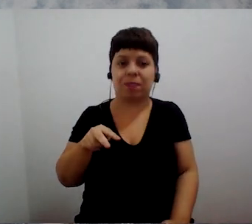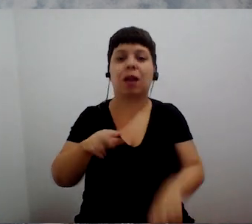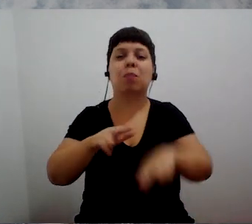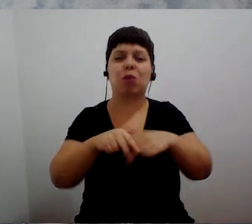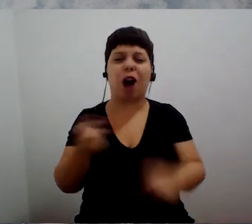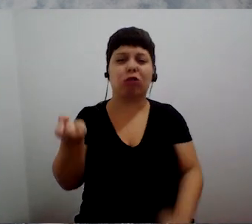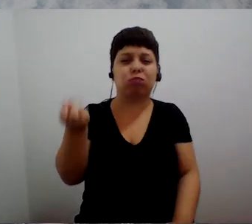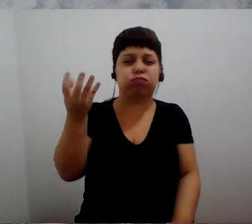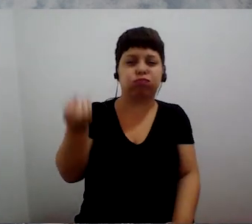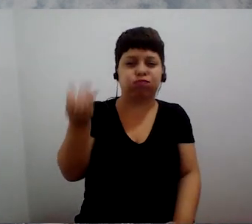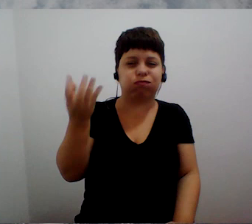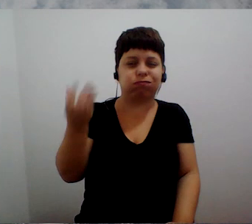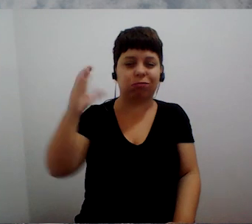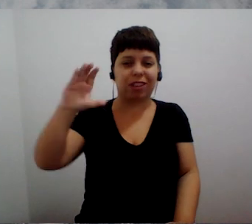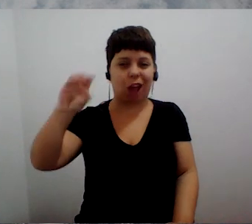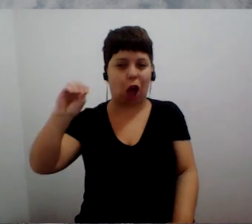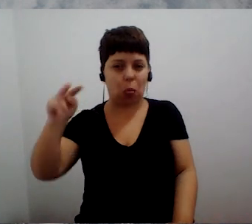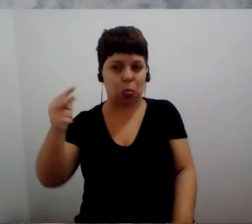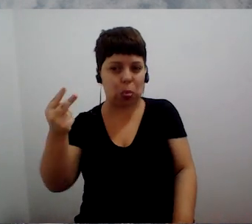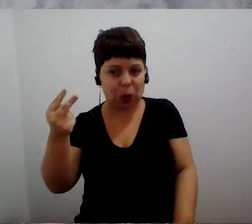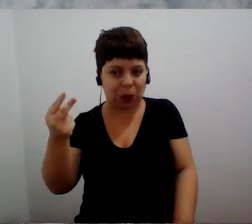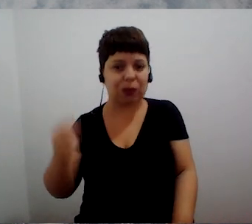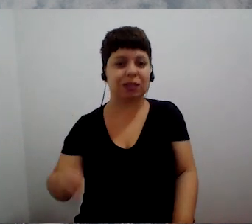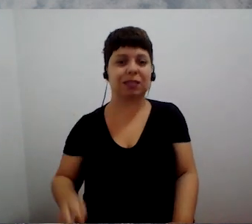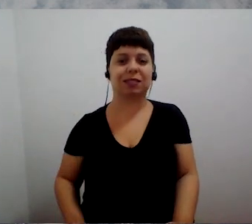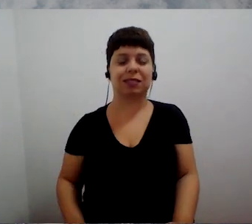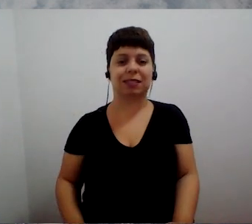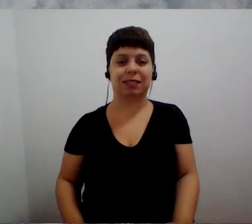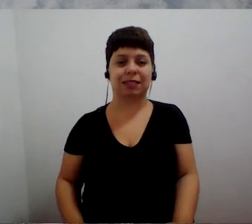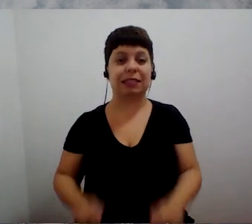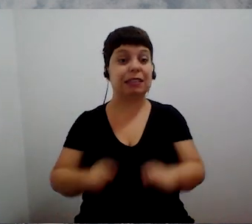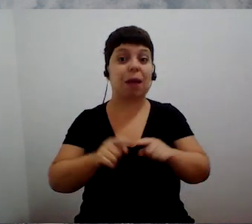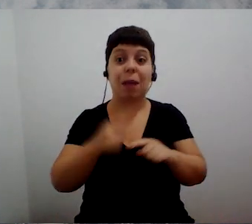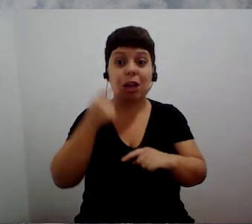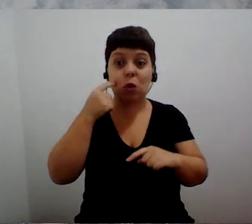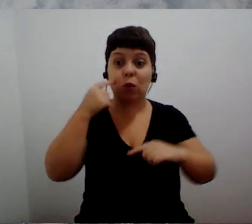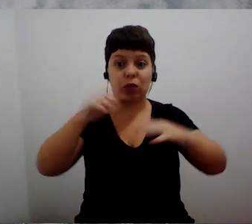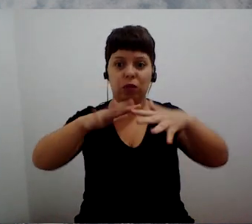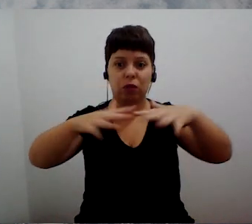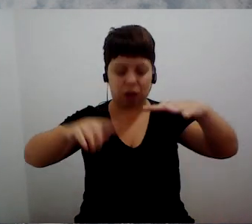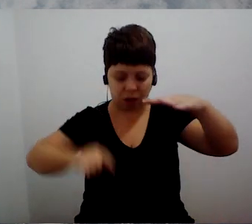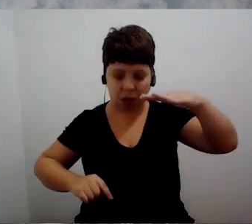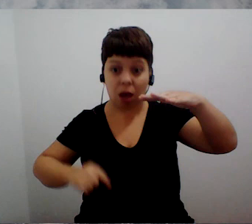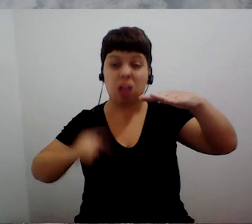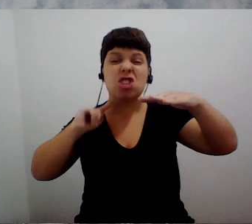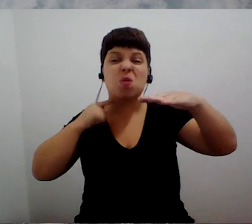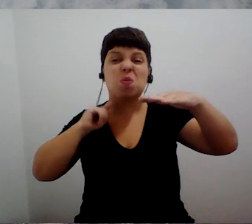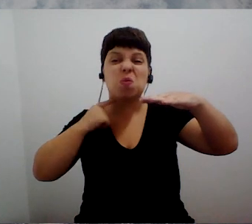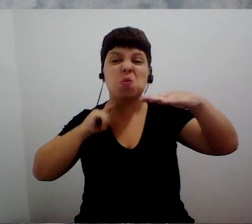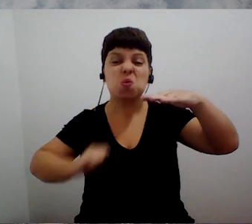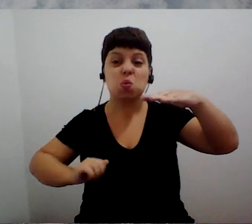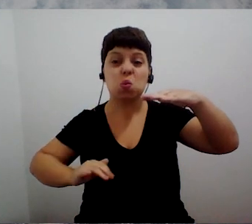emissions and so on. And we do not hear the increasing noise pollution below the surface.